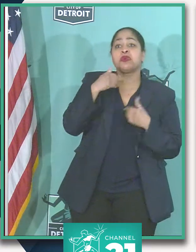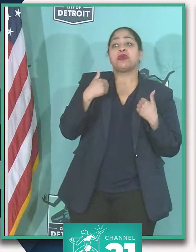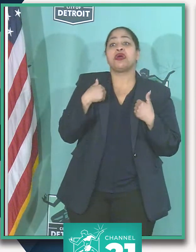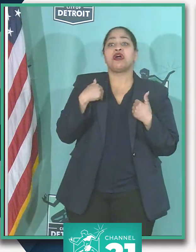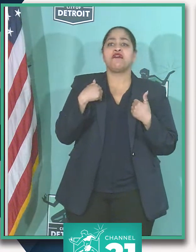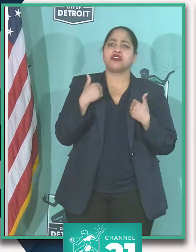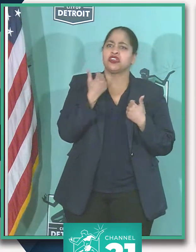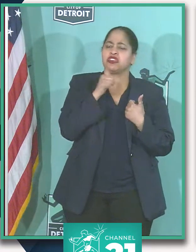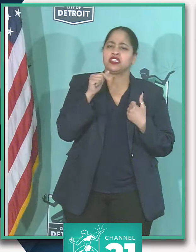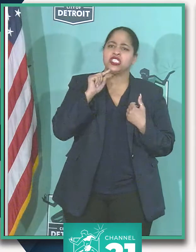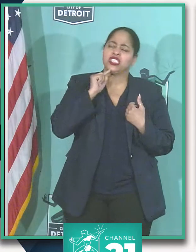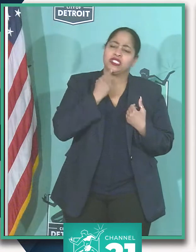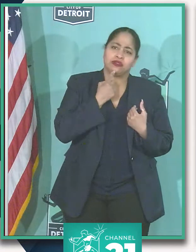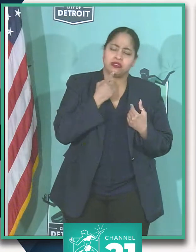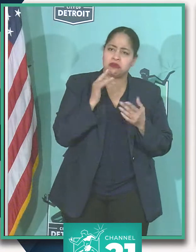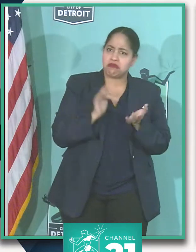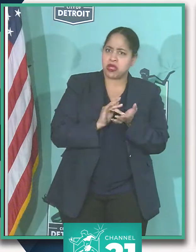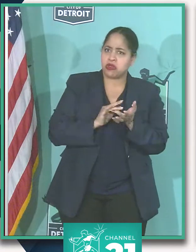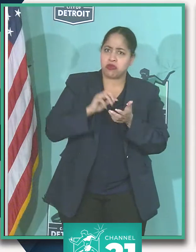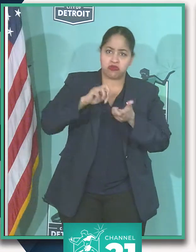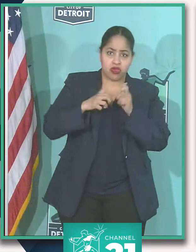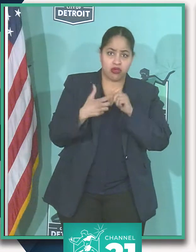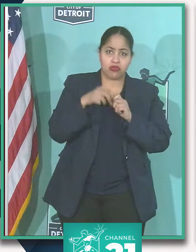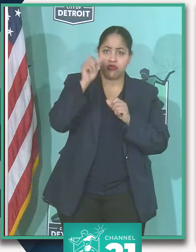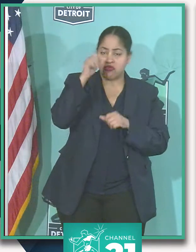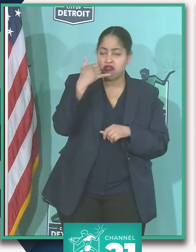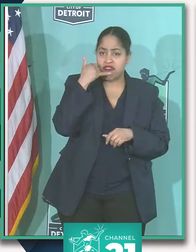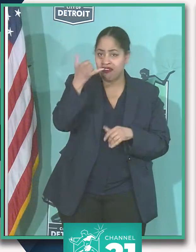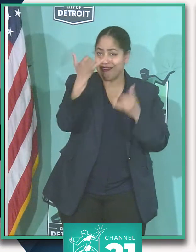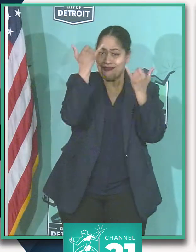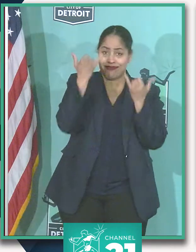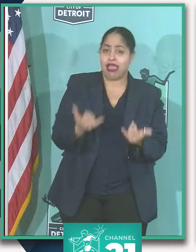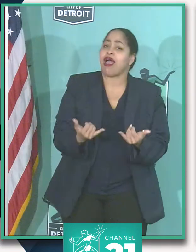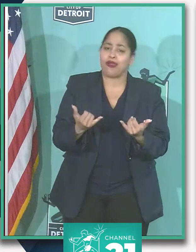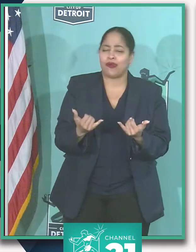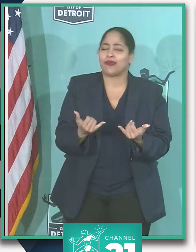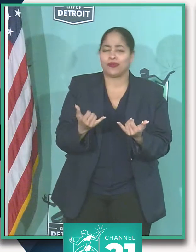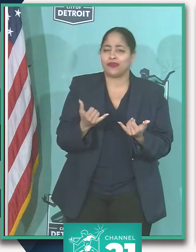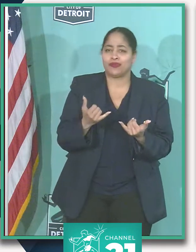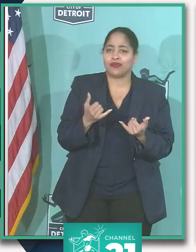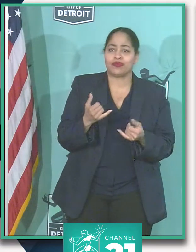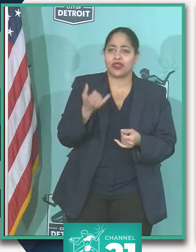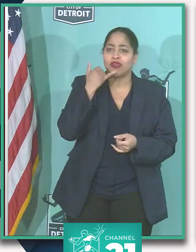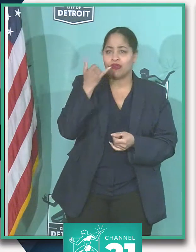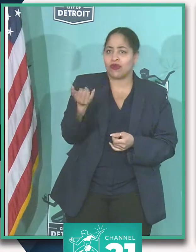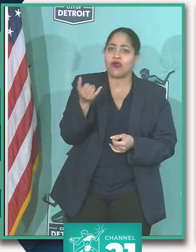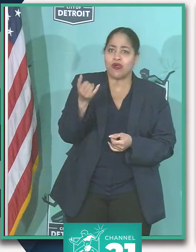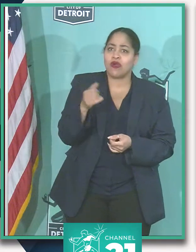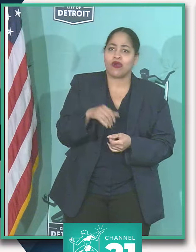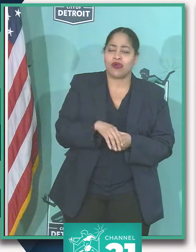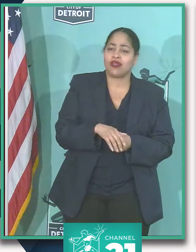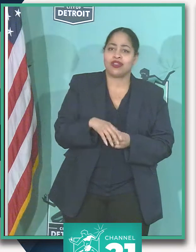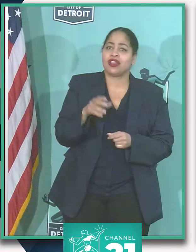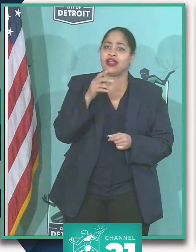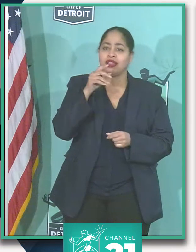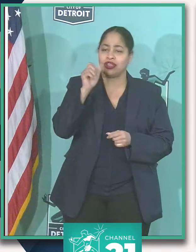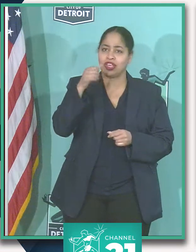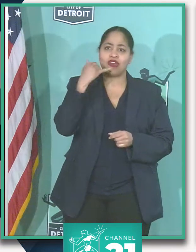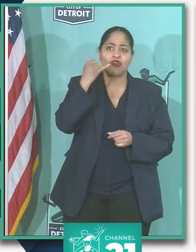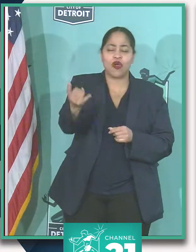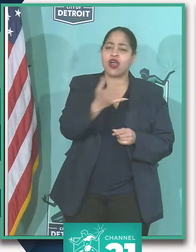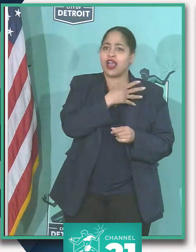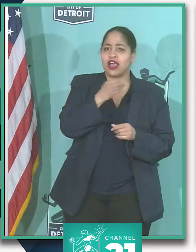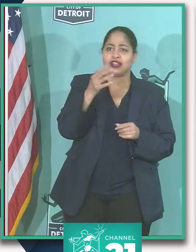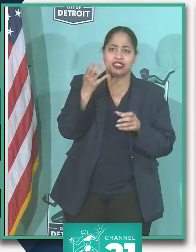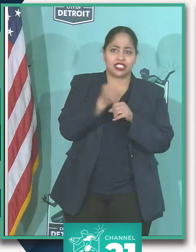a chronic medical condition, you can call right now to the Rock Call Center. You can get an appointment, and you will